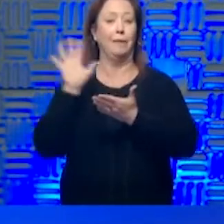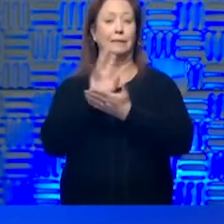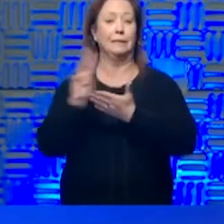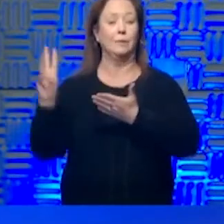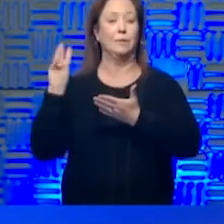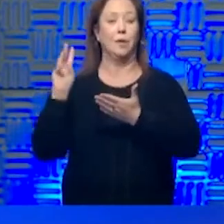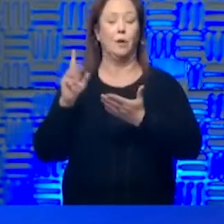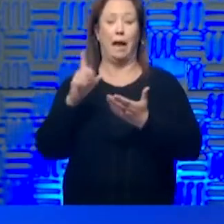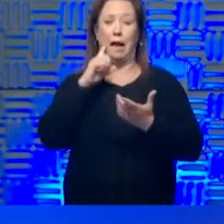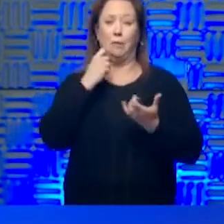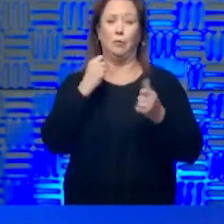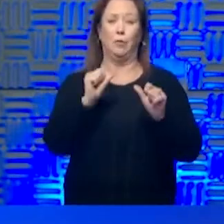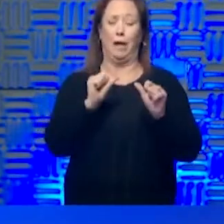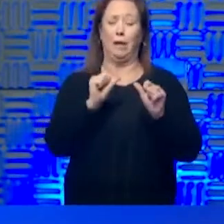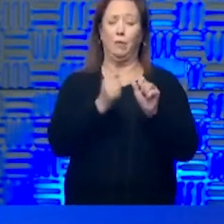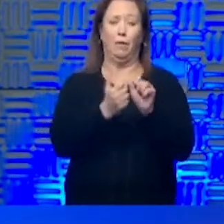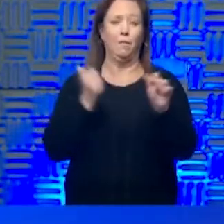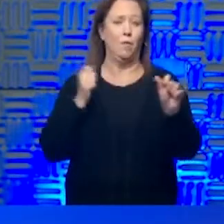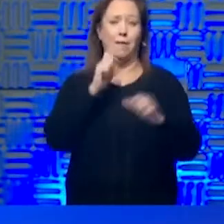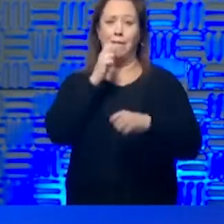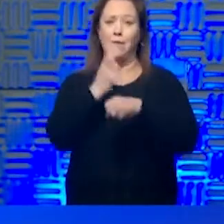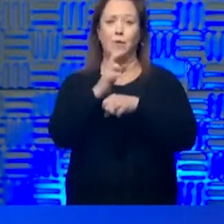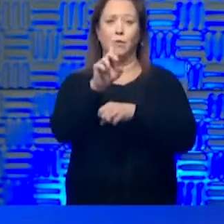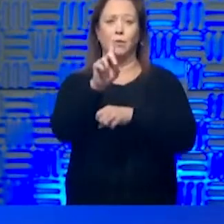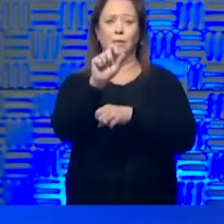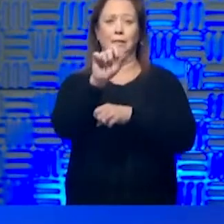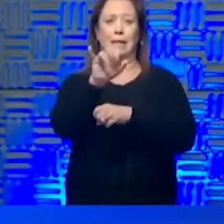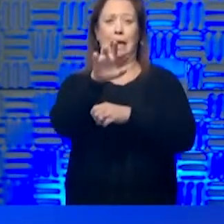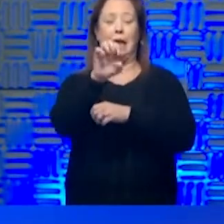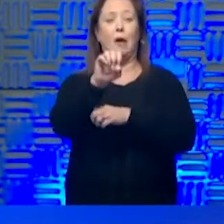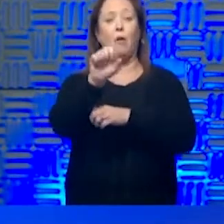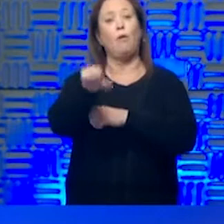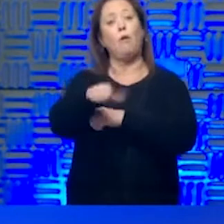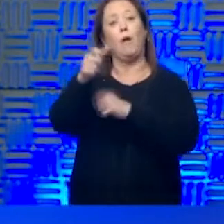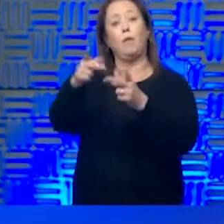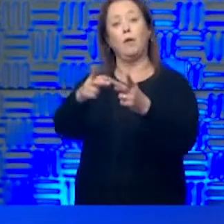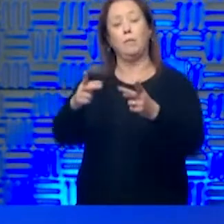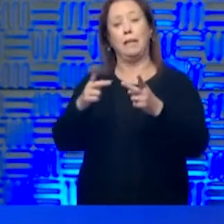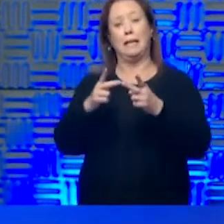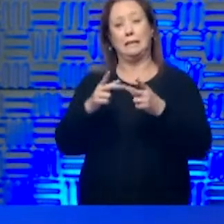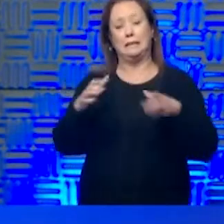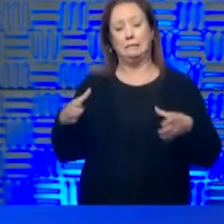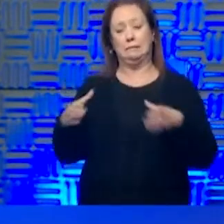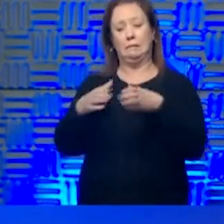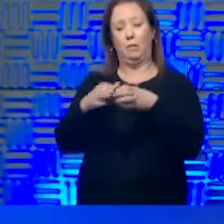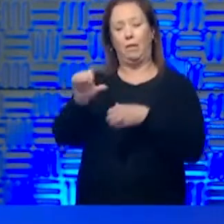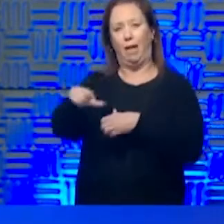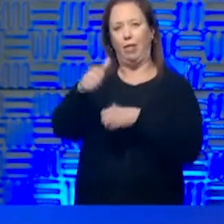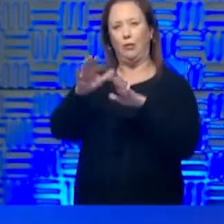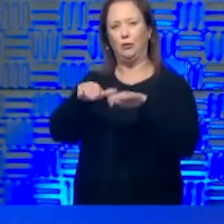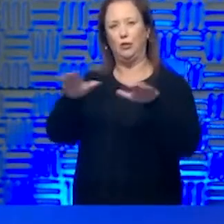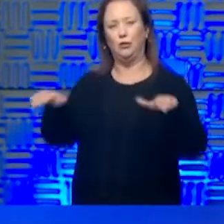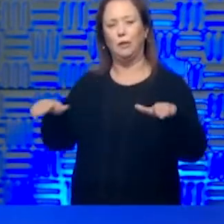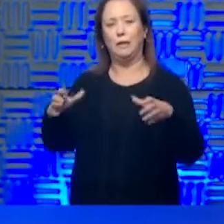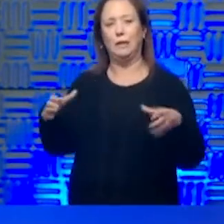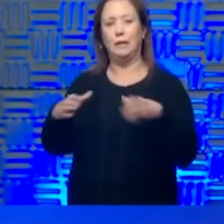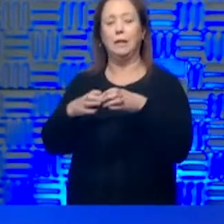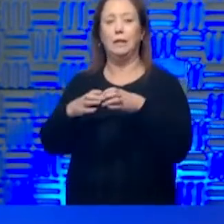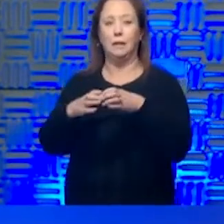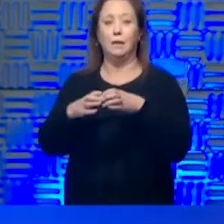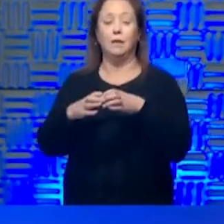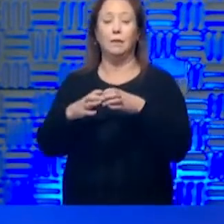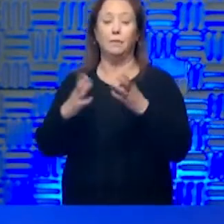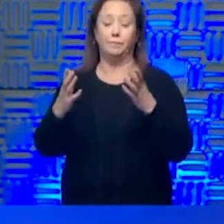probably try to advise not to use daycare or other places where you're being with other children, but also those